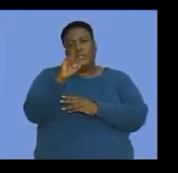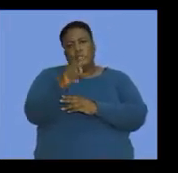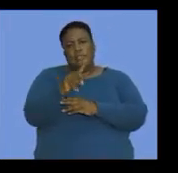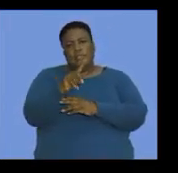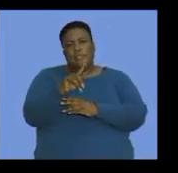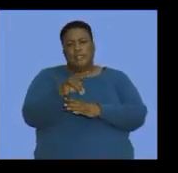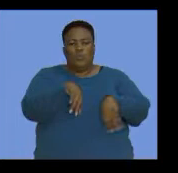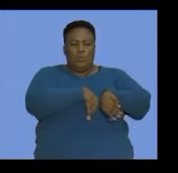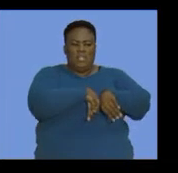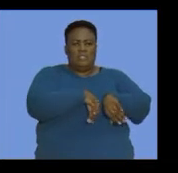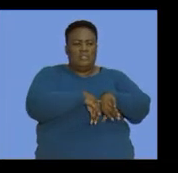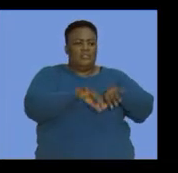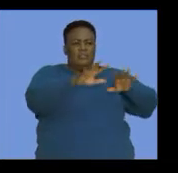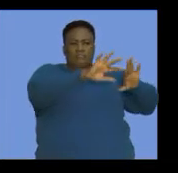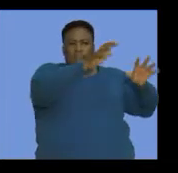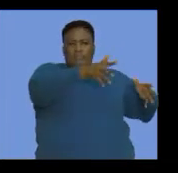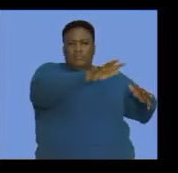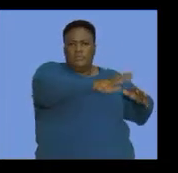waste landfills.